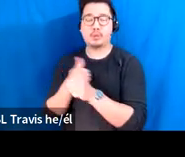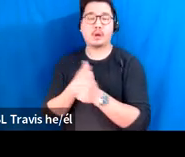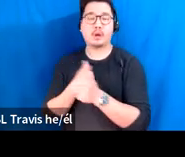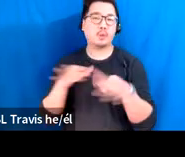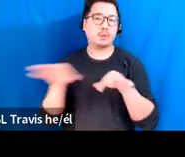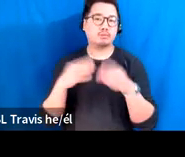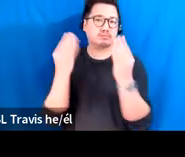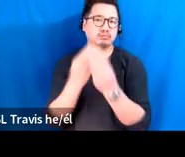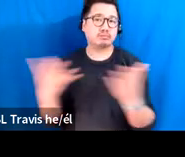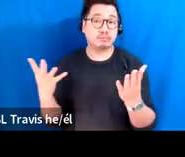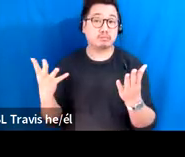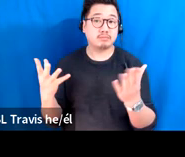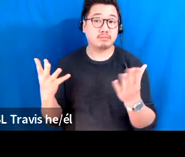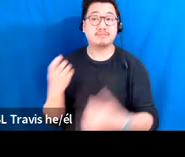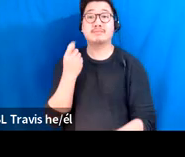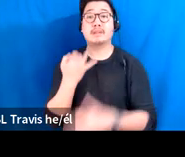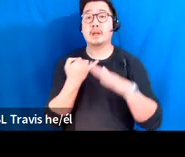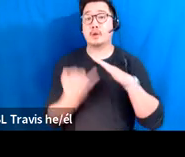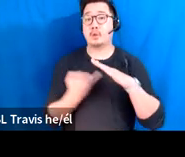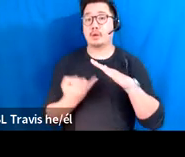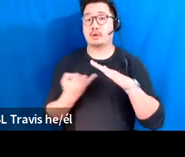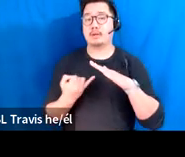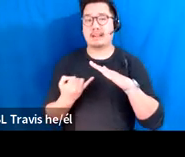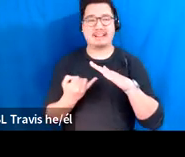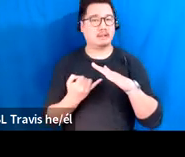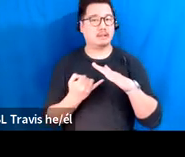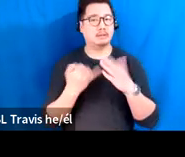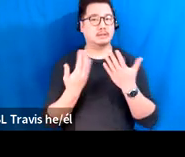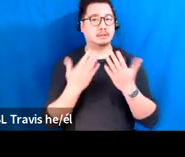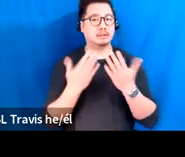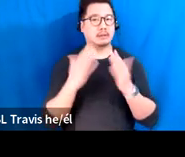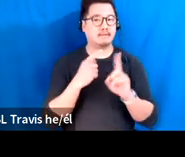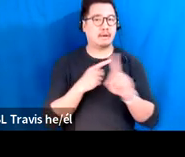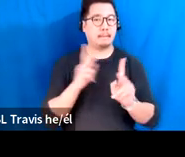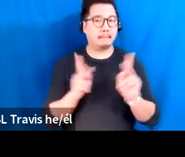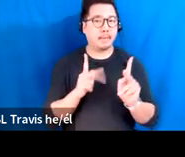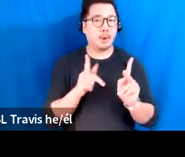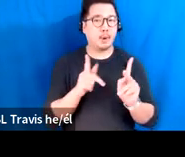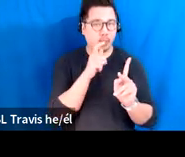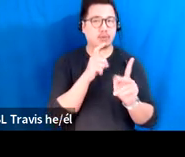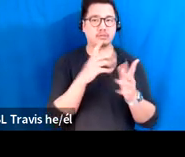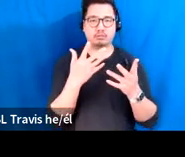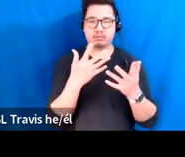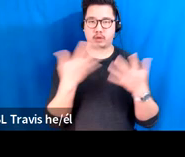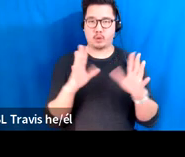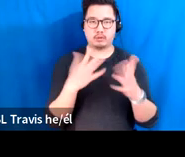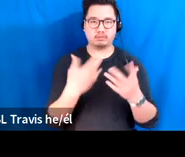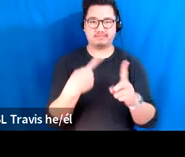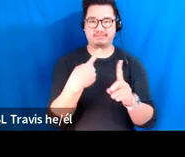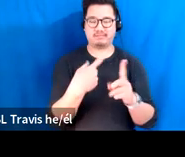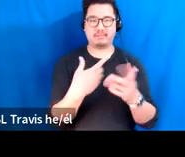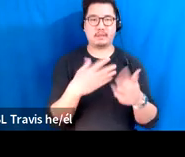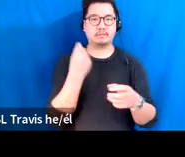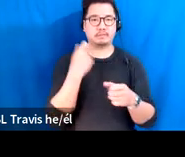update that isolation is what is expected of individuals who are a confirmed positive with copin 19 and